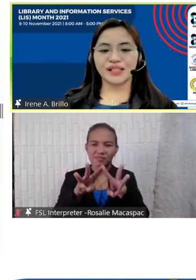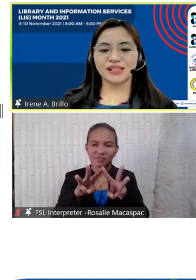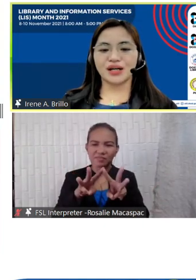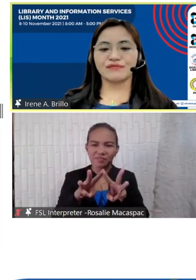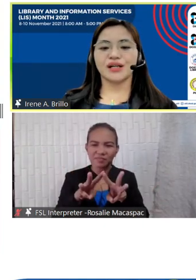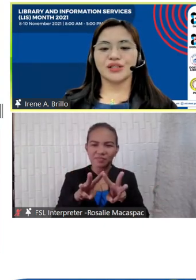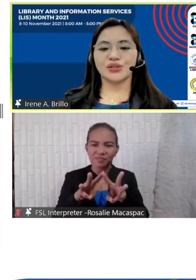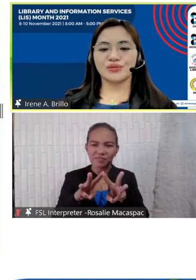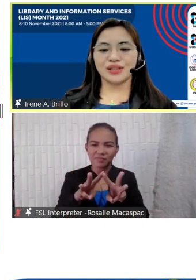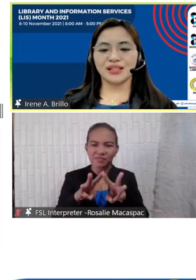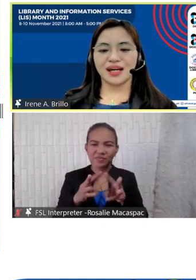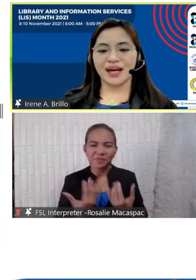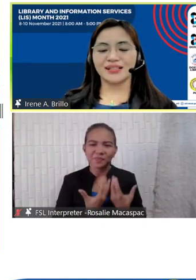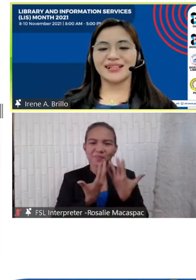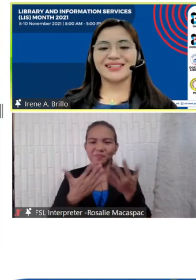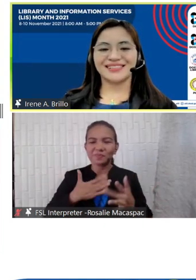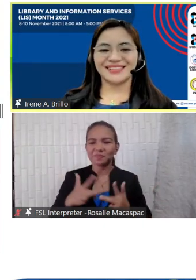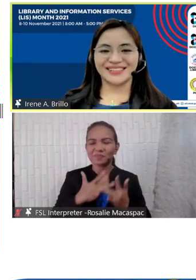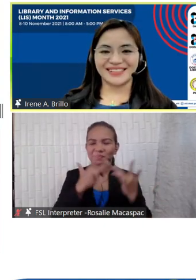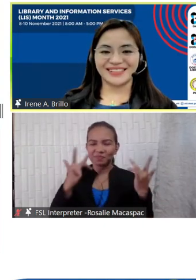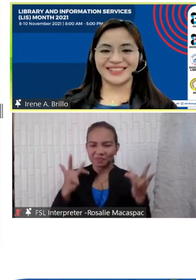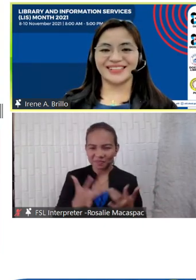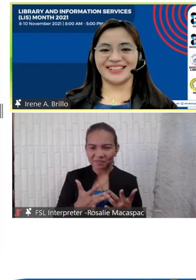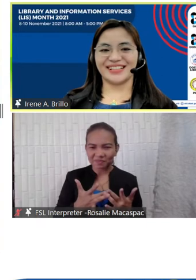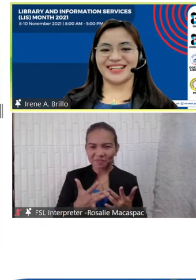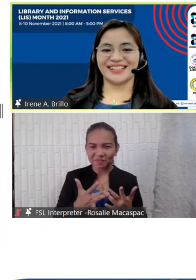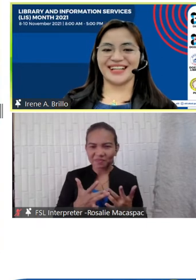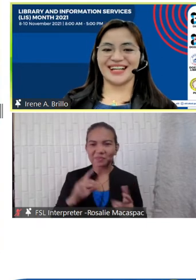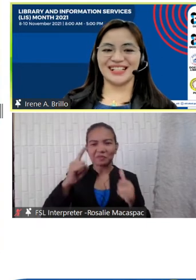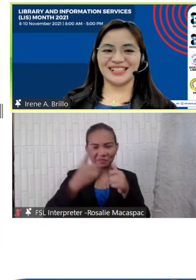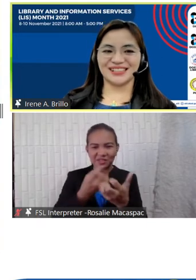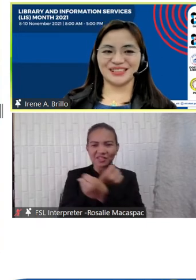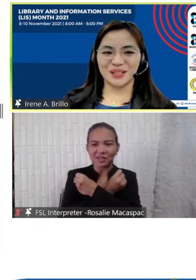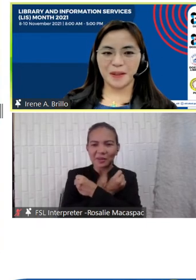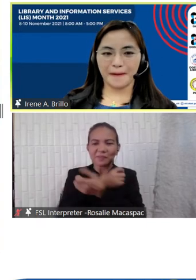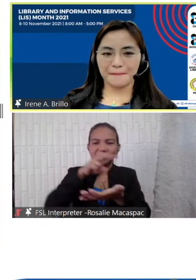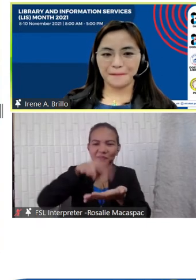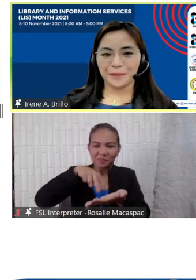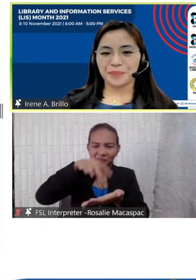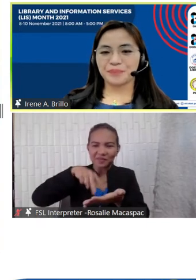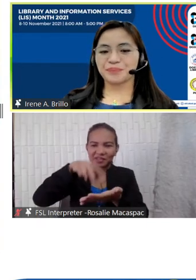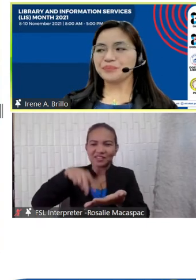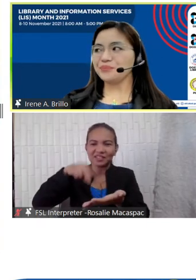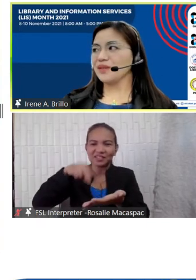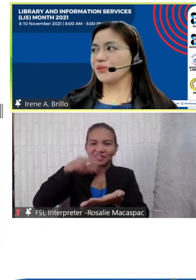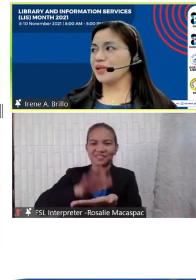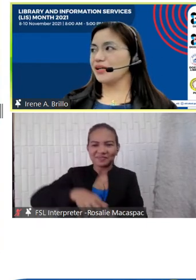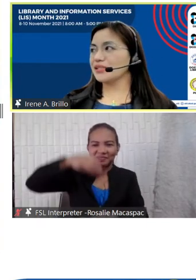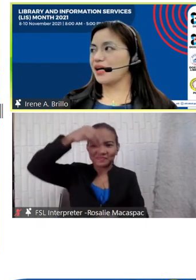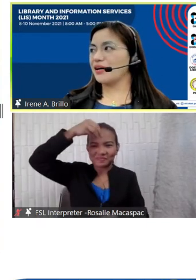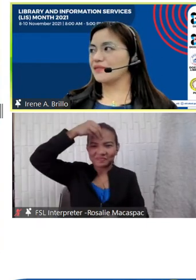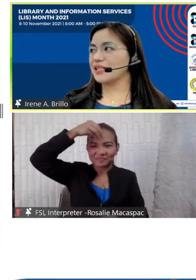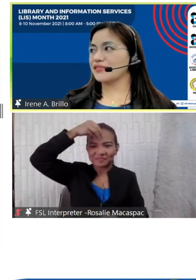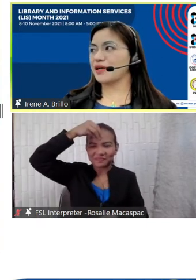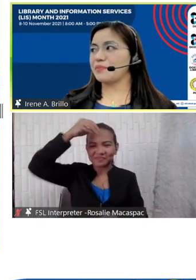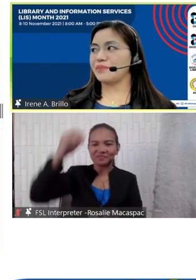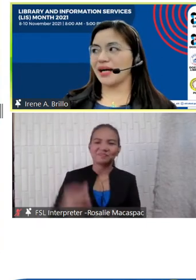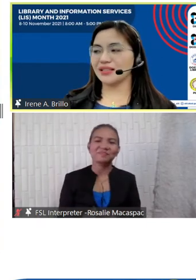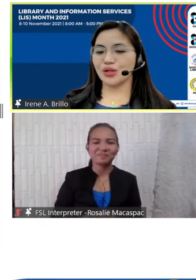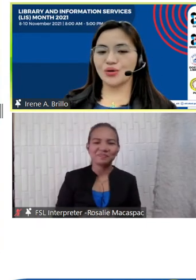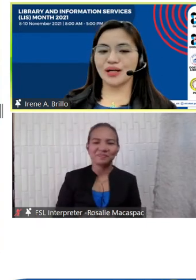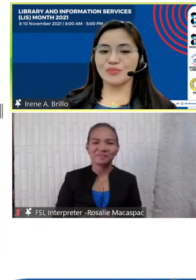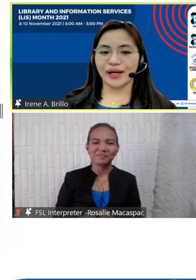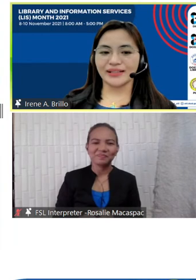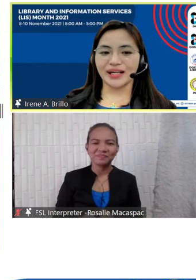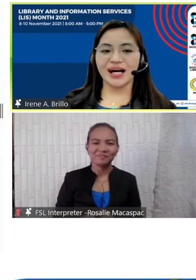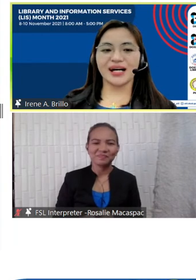my first love to read and learn. Ayan. We also have this from